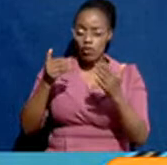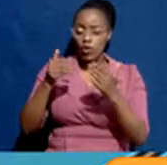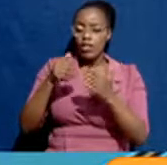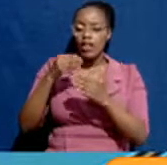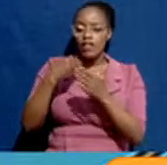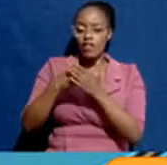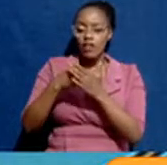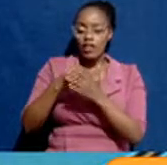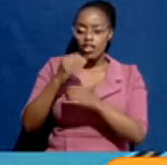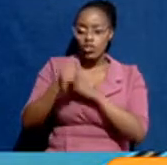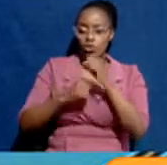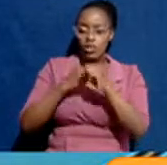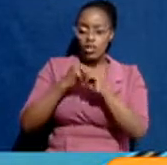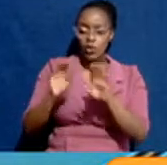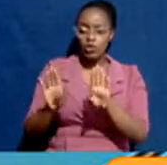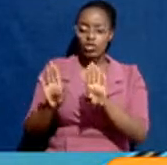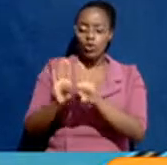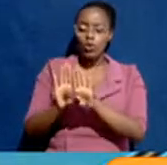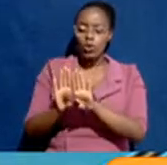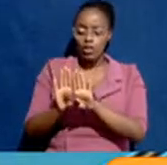year.